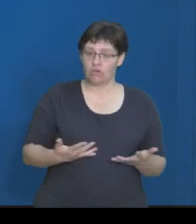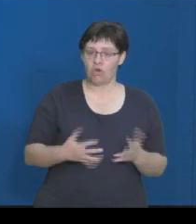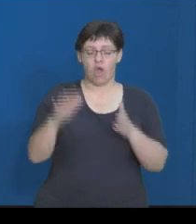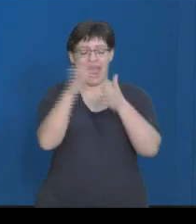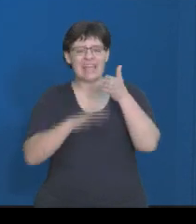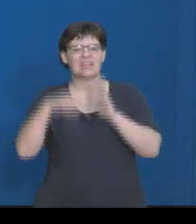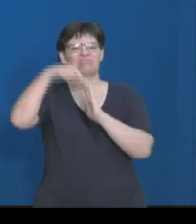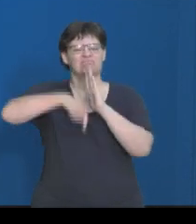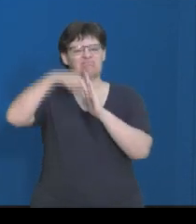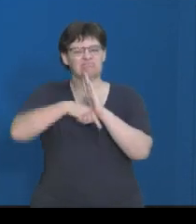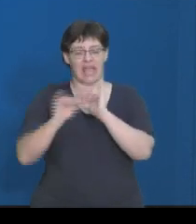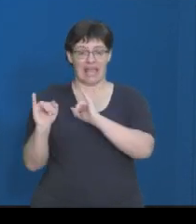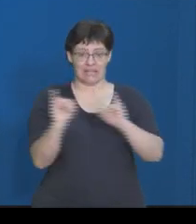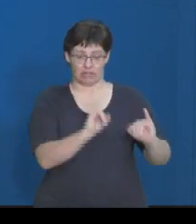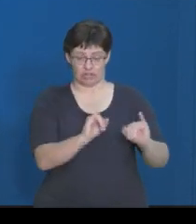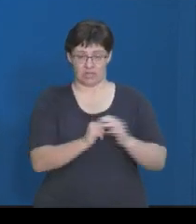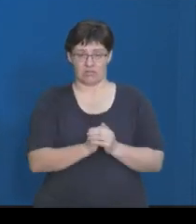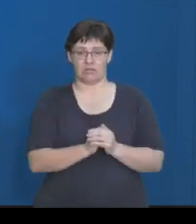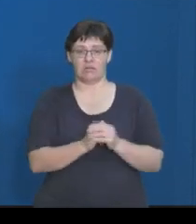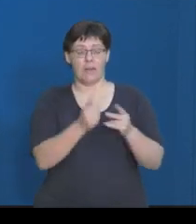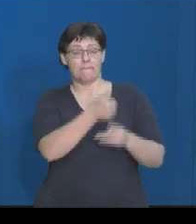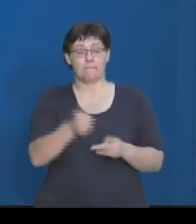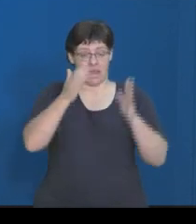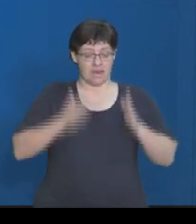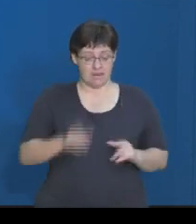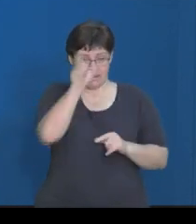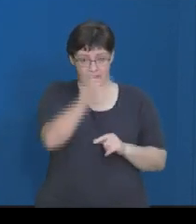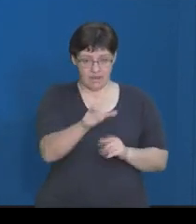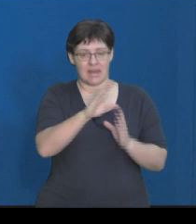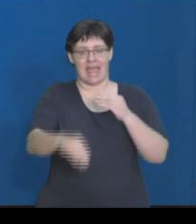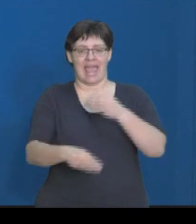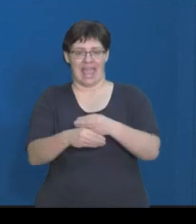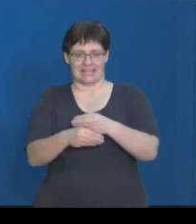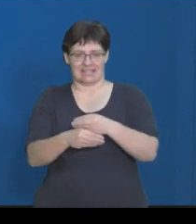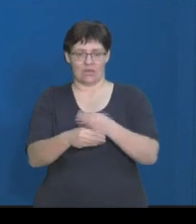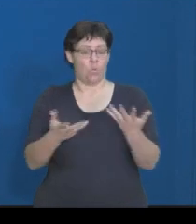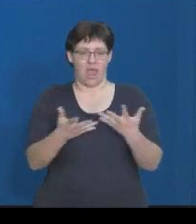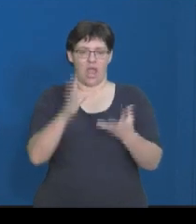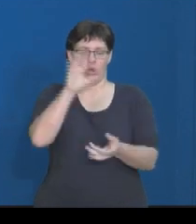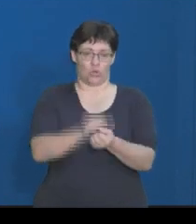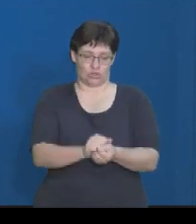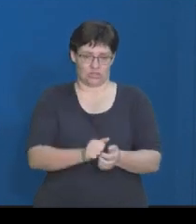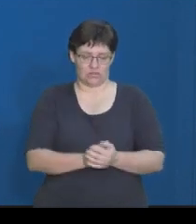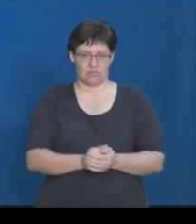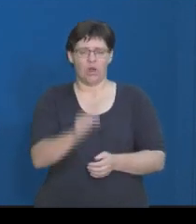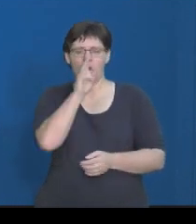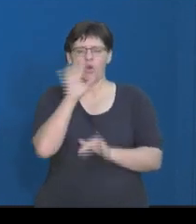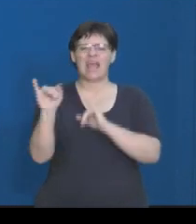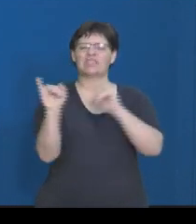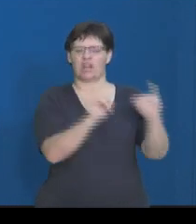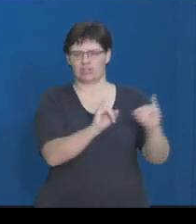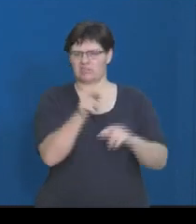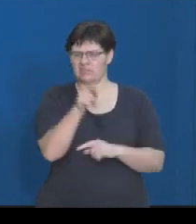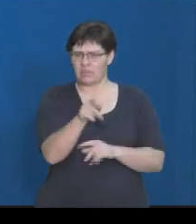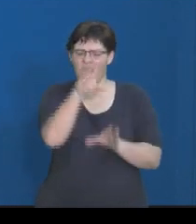essay contains an introduction, a main part, and an additional part, and a conclusion. Now let's look at our introduction and